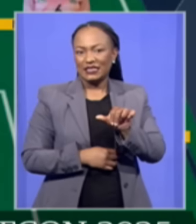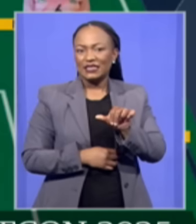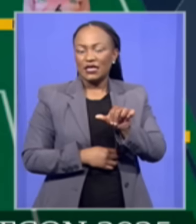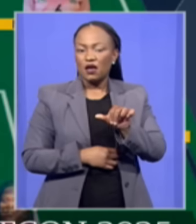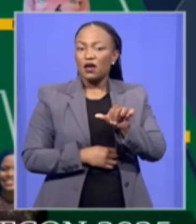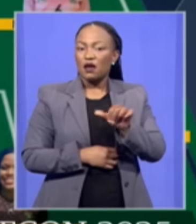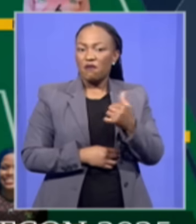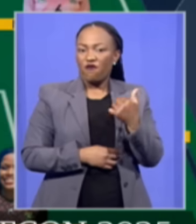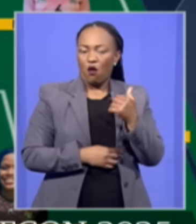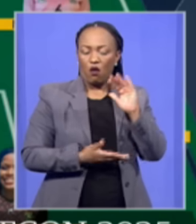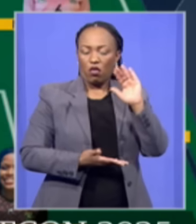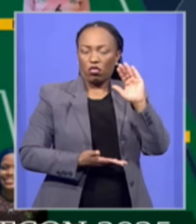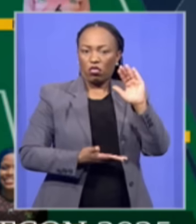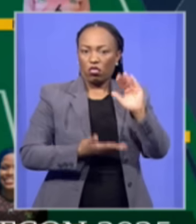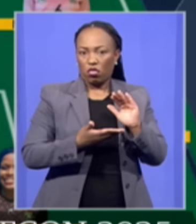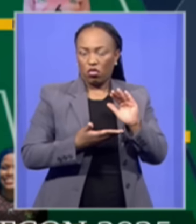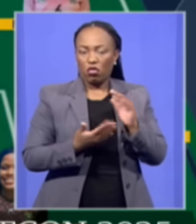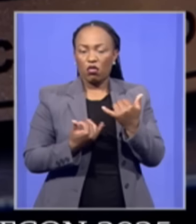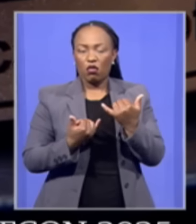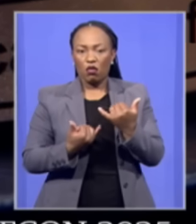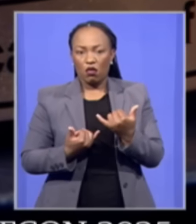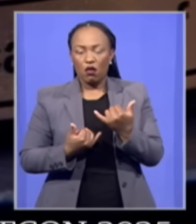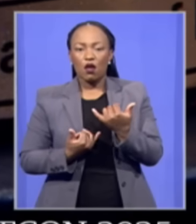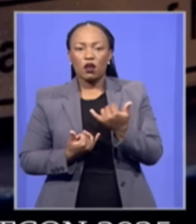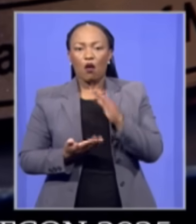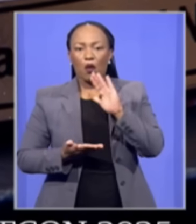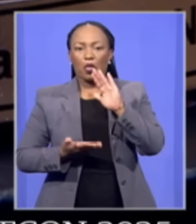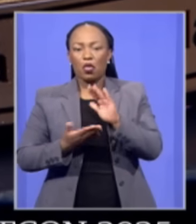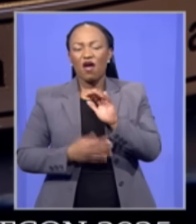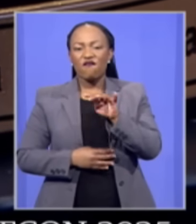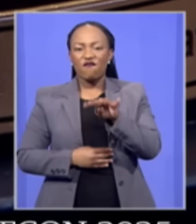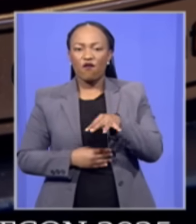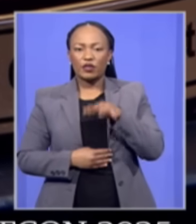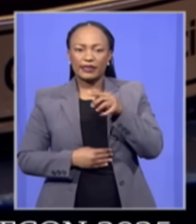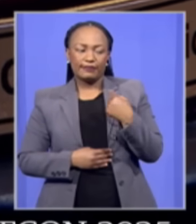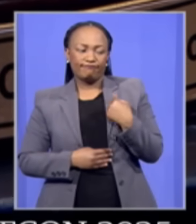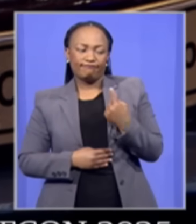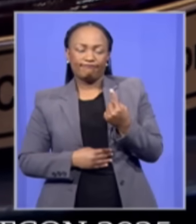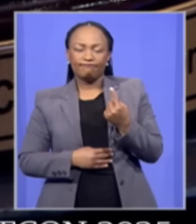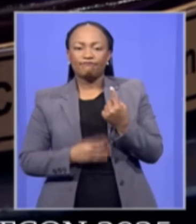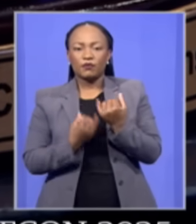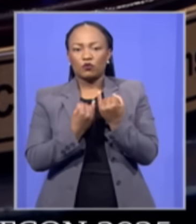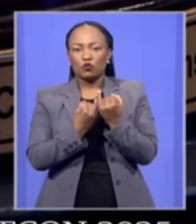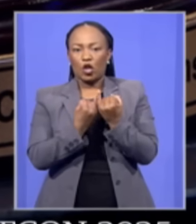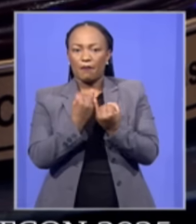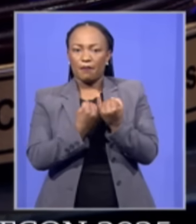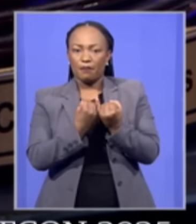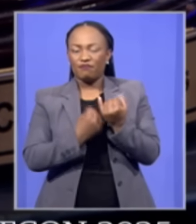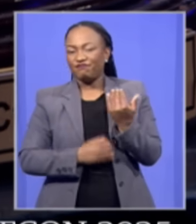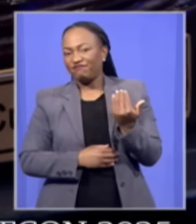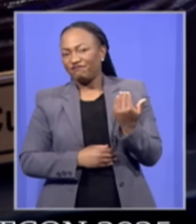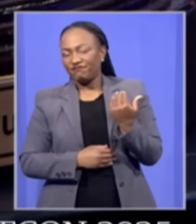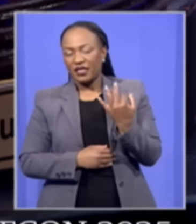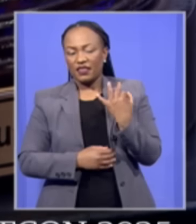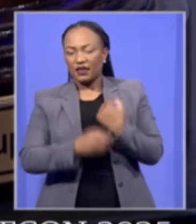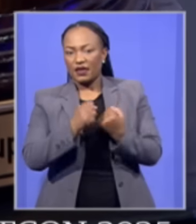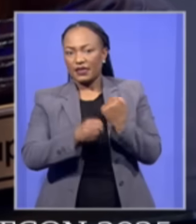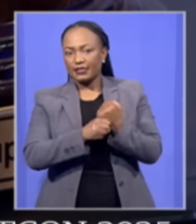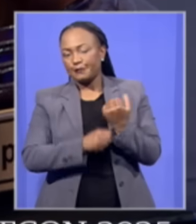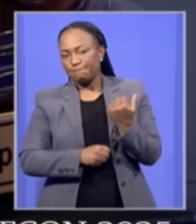gagwe ke baraloki ba 14 fela bao ba ralokilego tournamenteng ye mo mengwageng e meraro ya